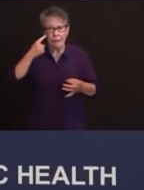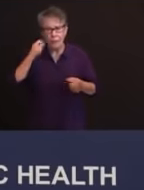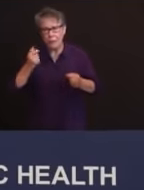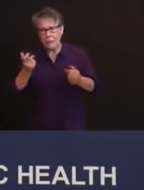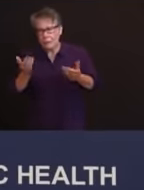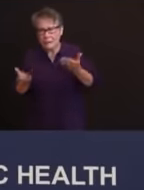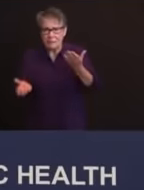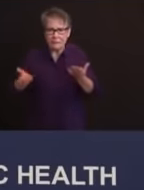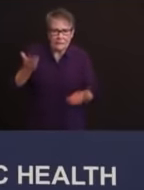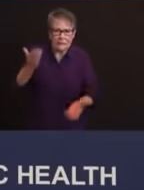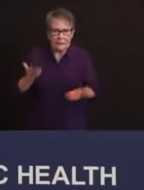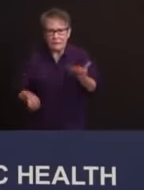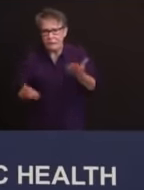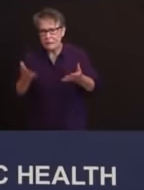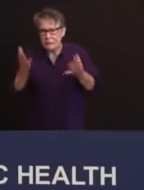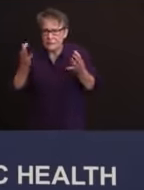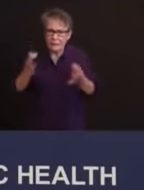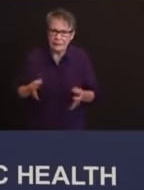council would agree with that.